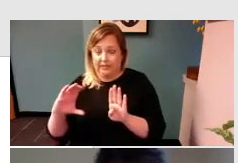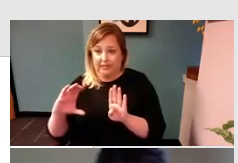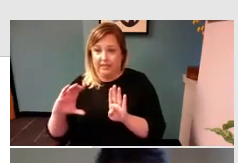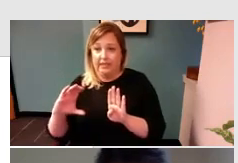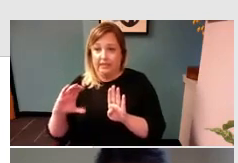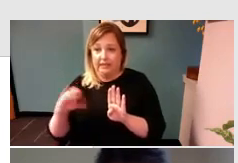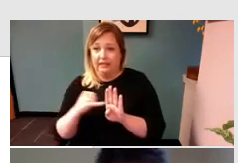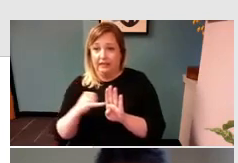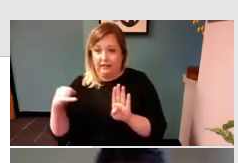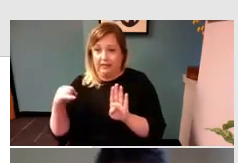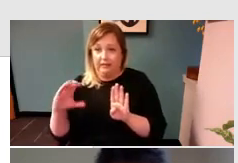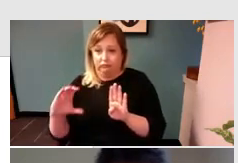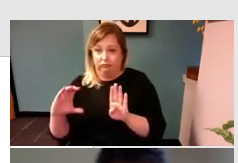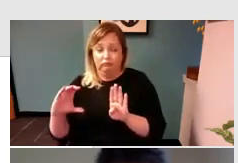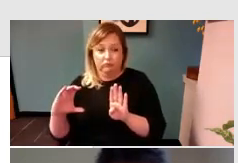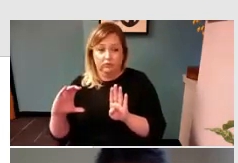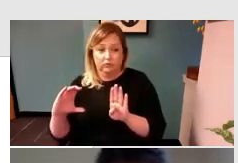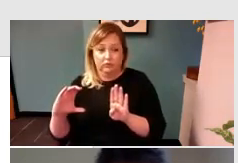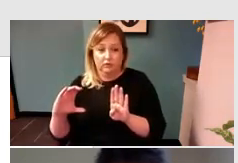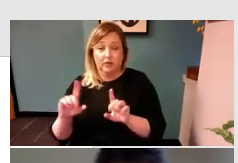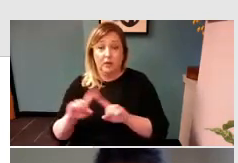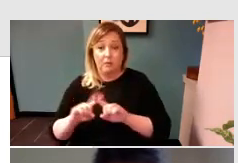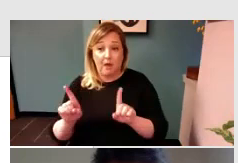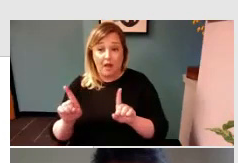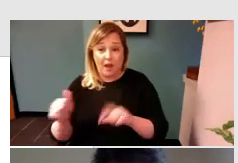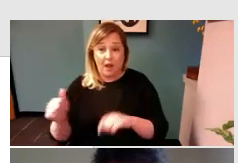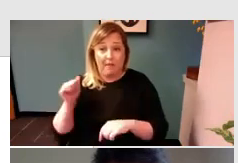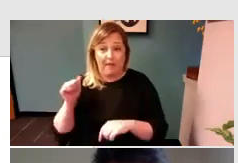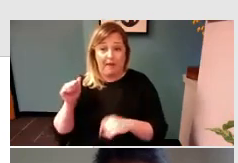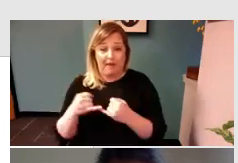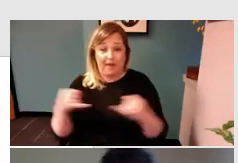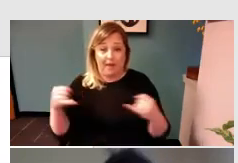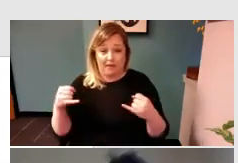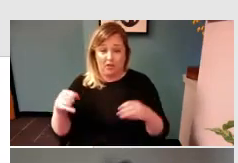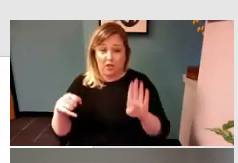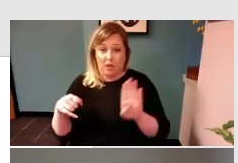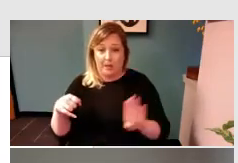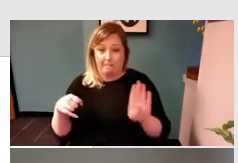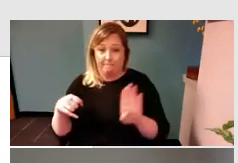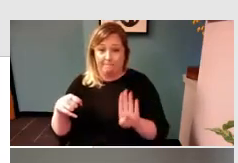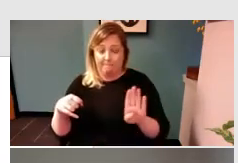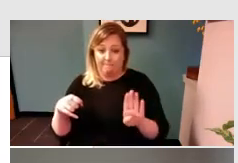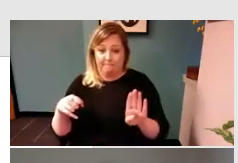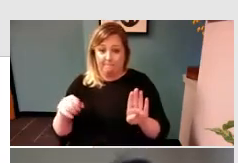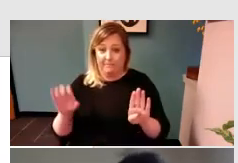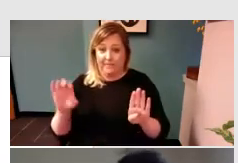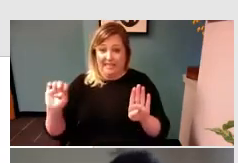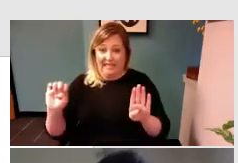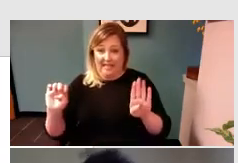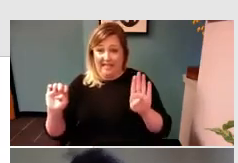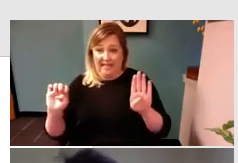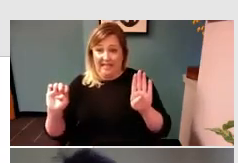But there is a back edge that connects to B from E, let's say. Now,